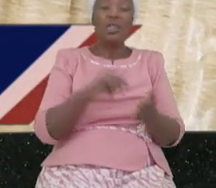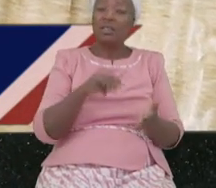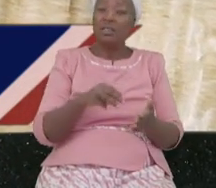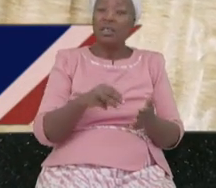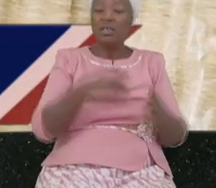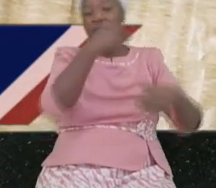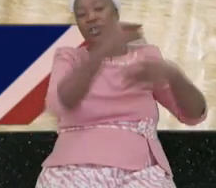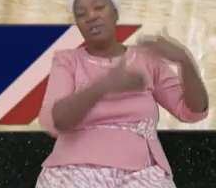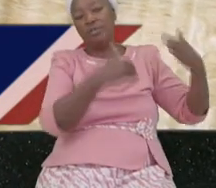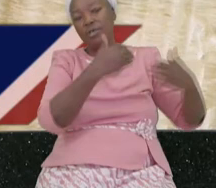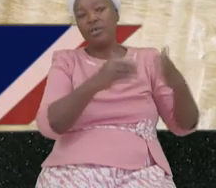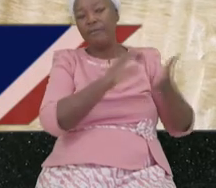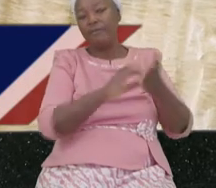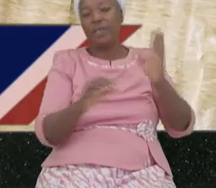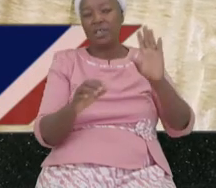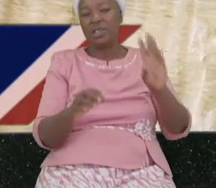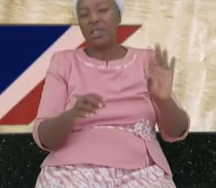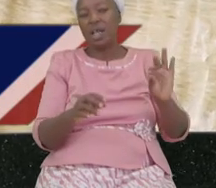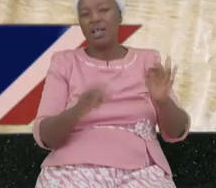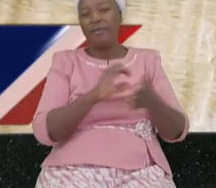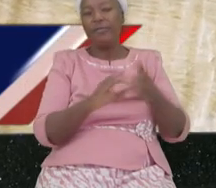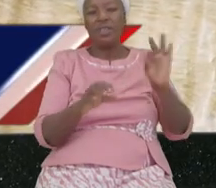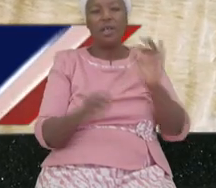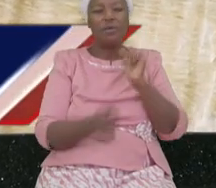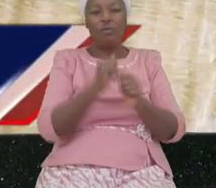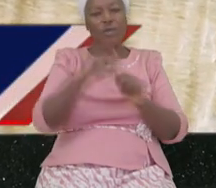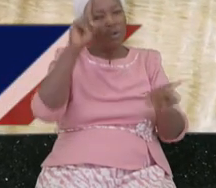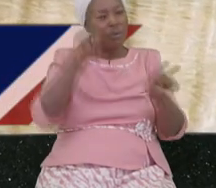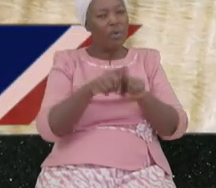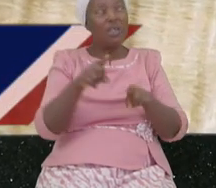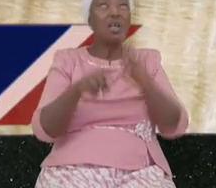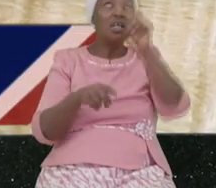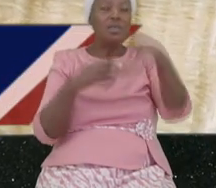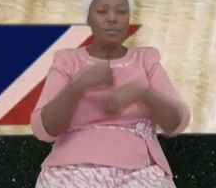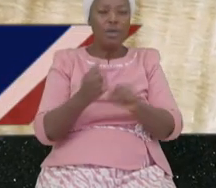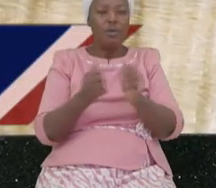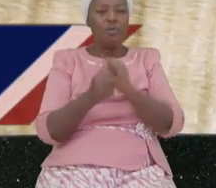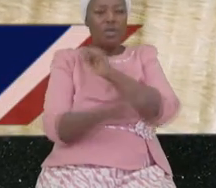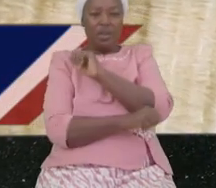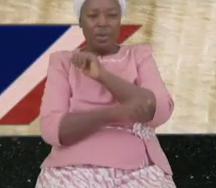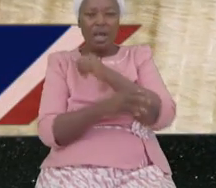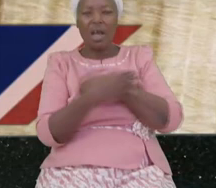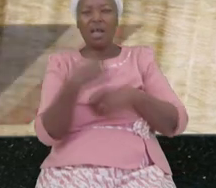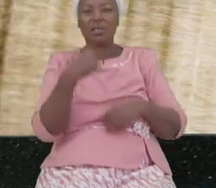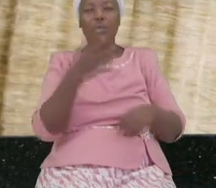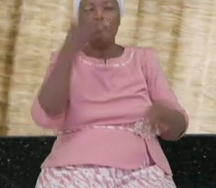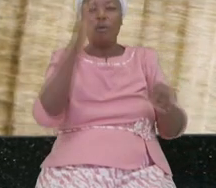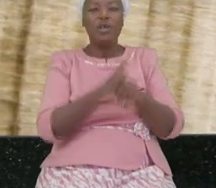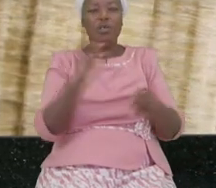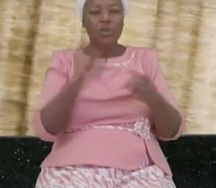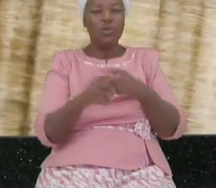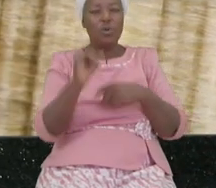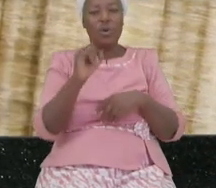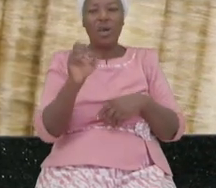9. In verse 9, which covenant he made with Abraham and his oath were unto Isaac. Verse